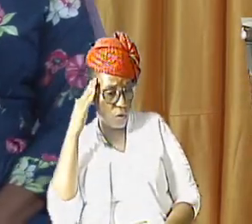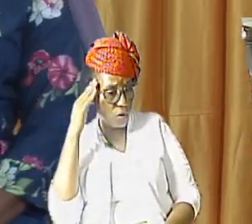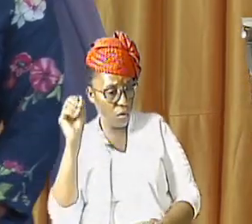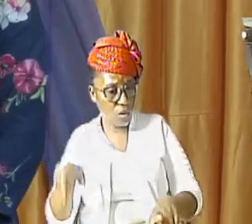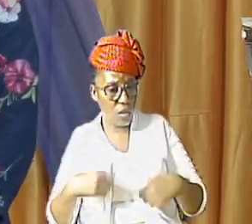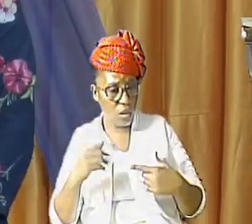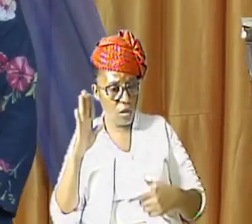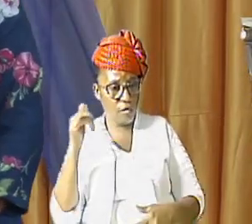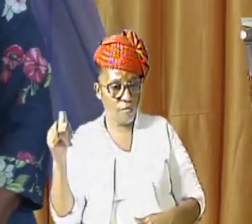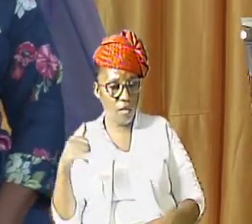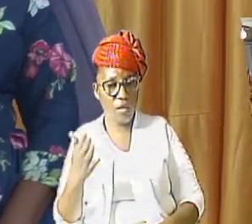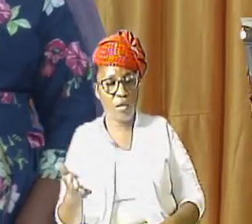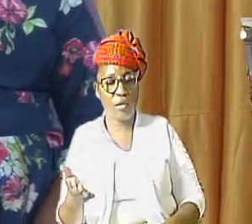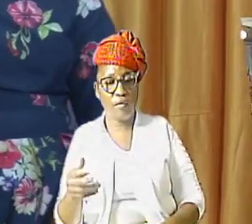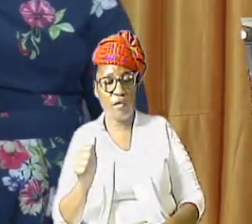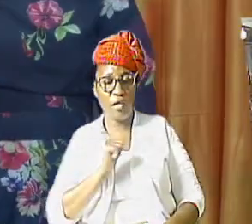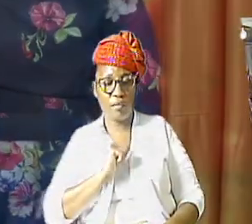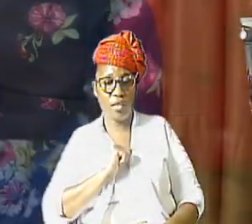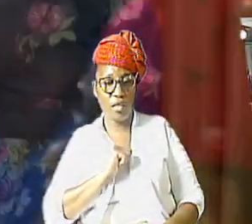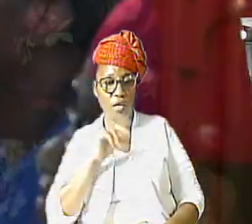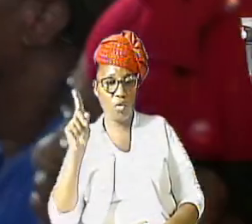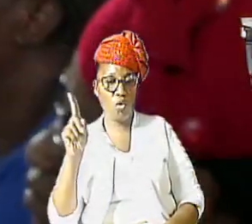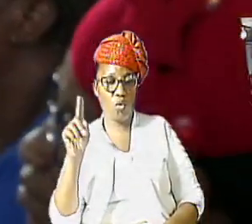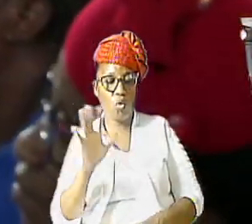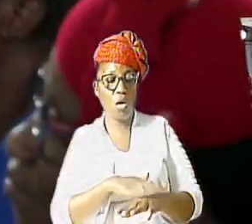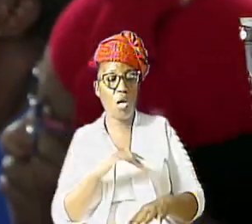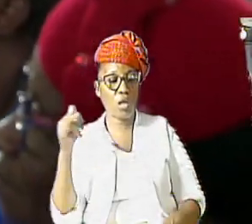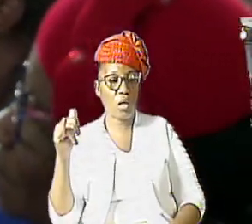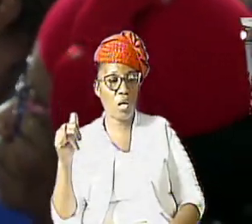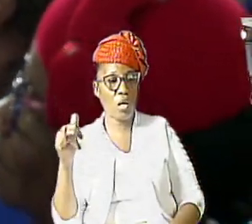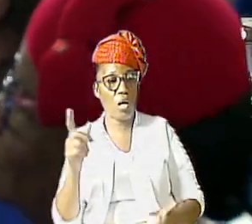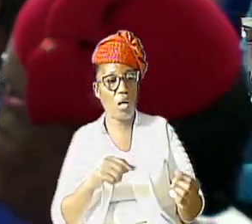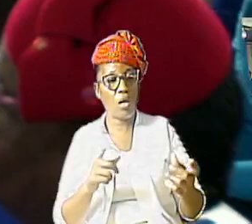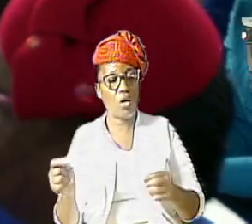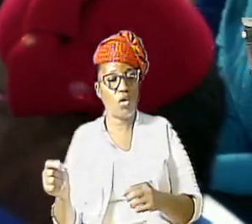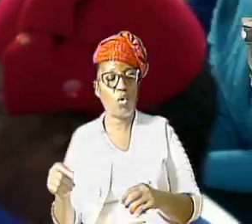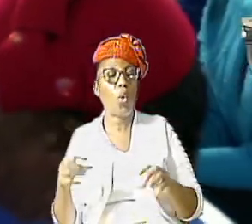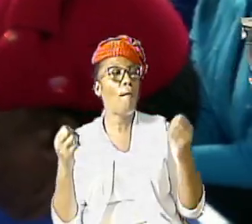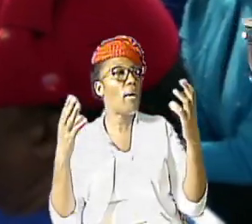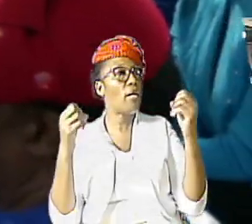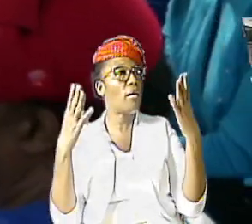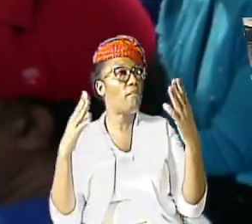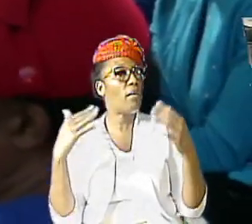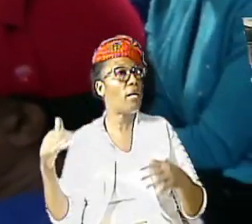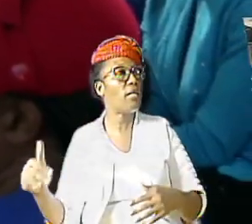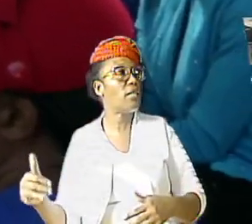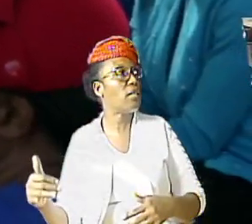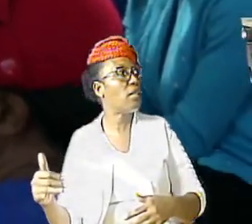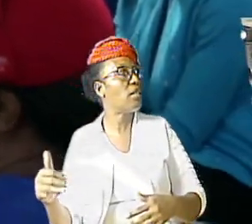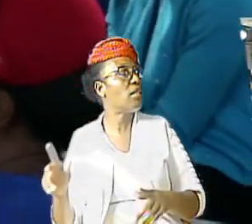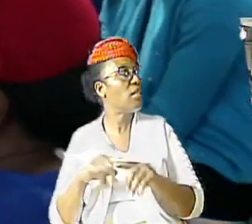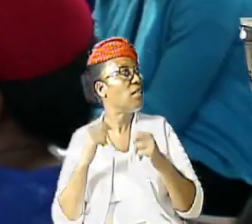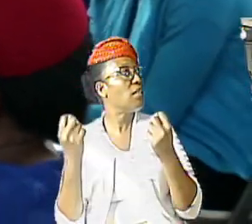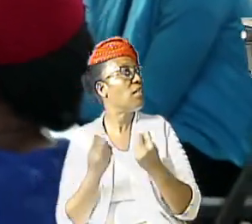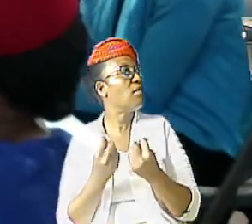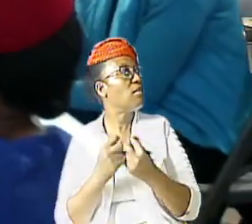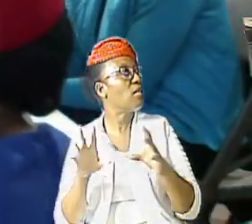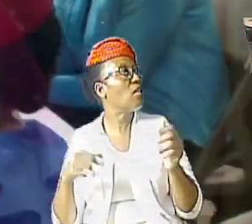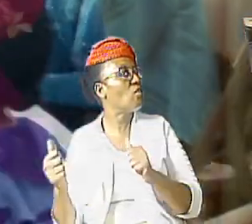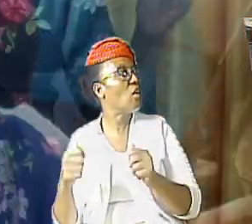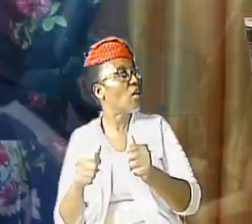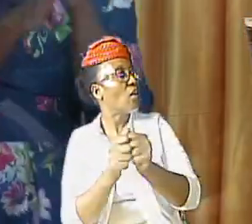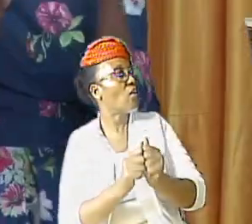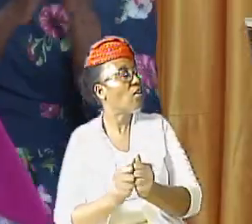themselves and give them a one call. That one call, trust me, would do a lot. So as the theme says, we are stronger